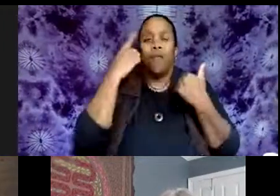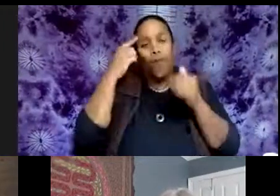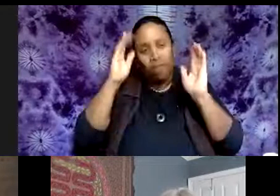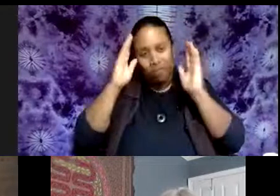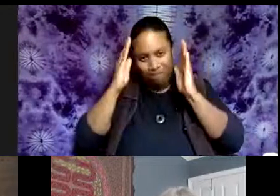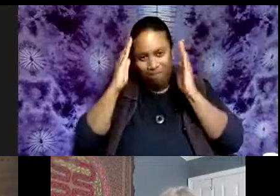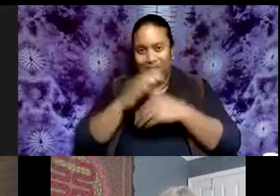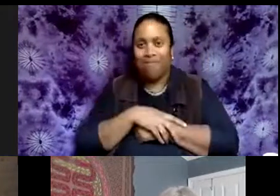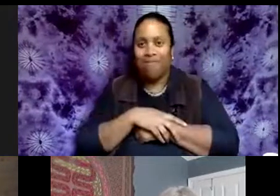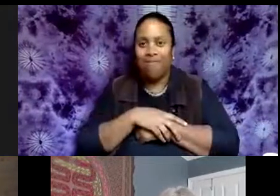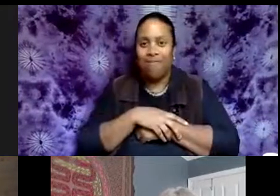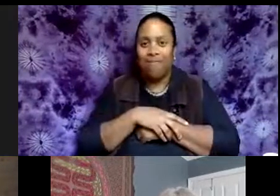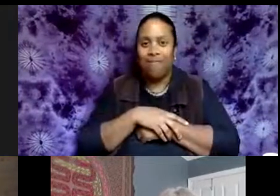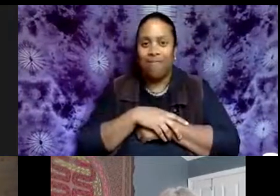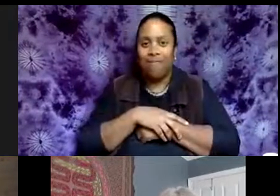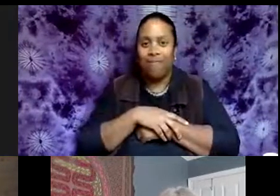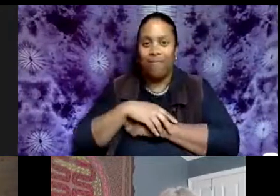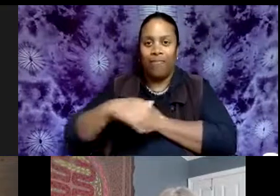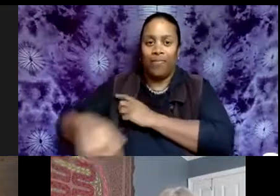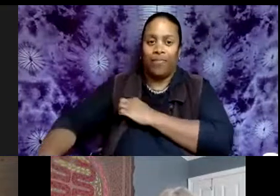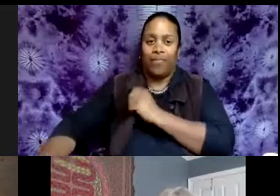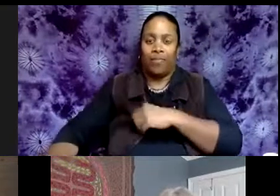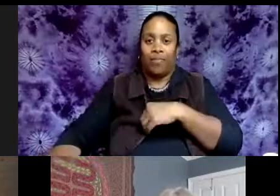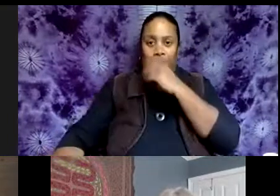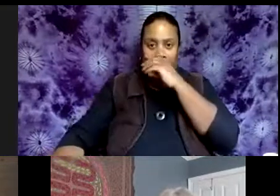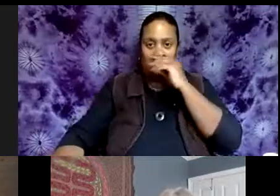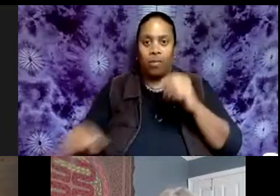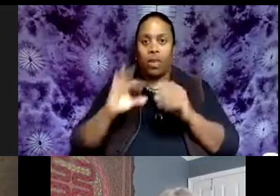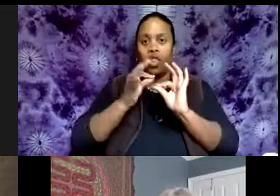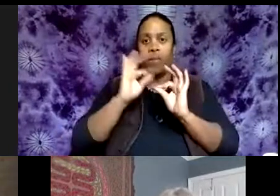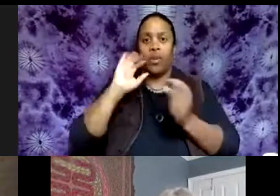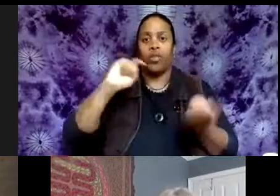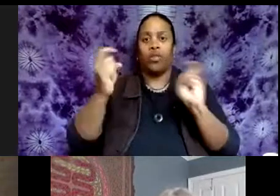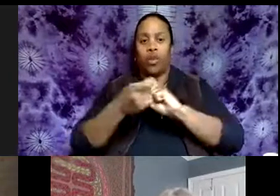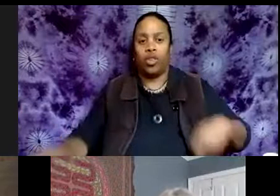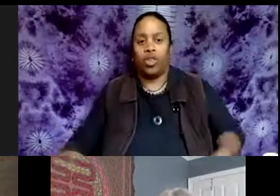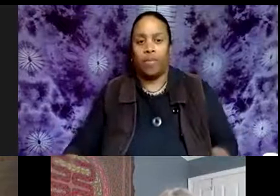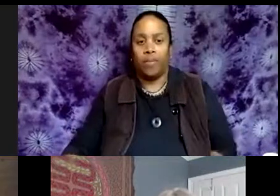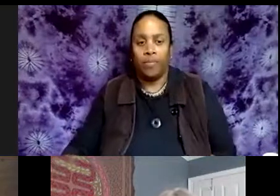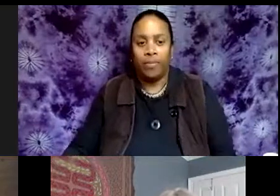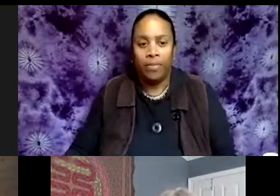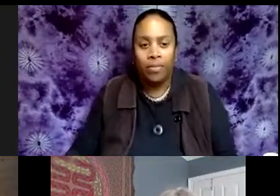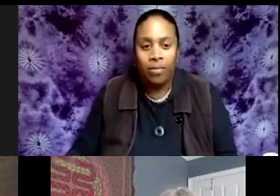This is Mel. I just want to go ahead and say we're going to switch interpreters now. Thank you. Great, thanks.